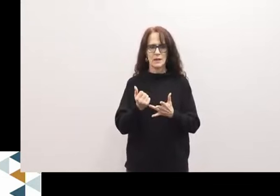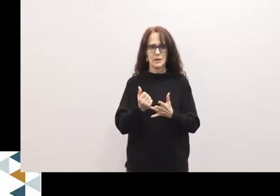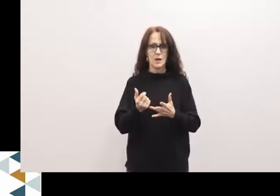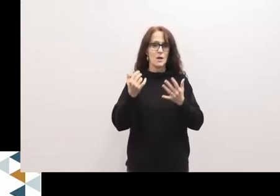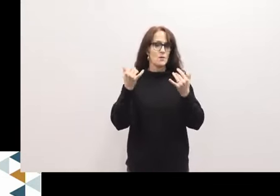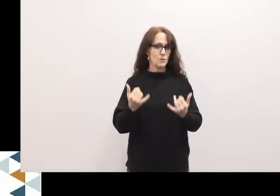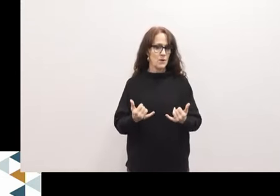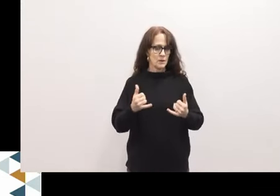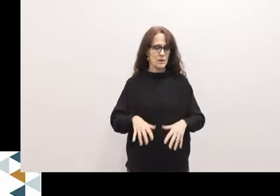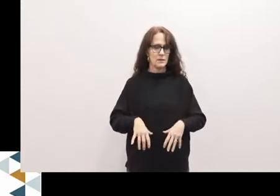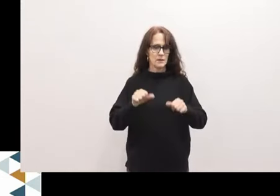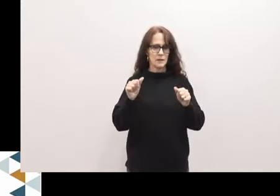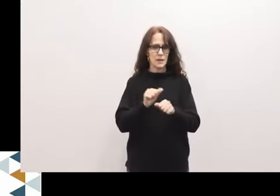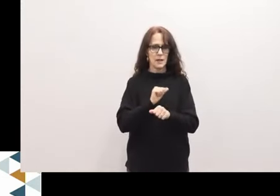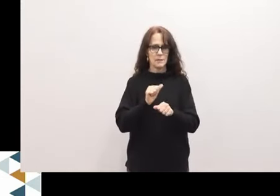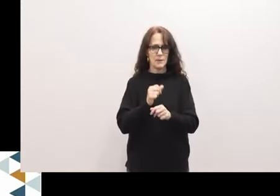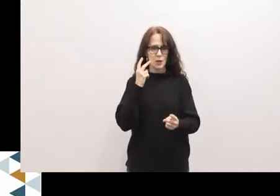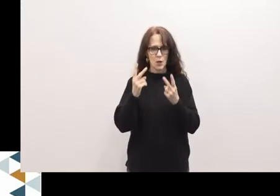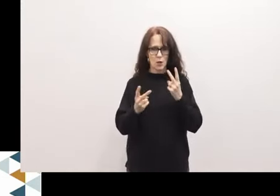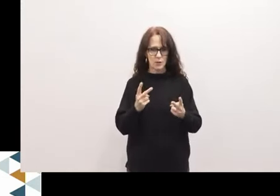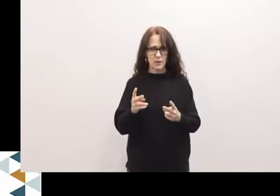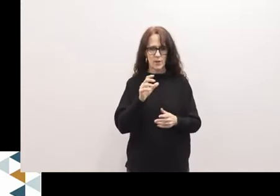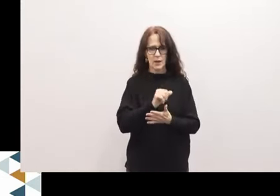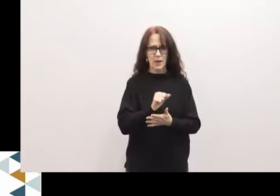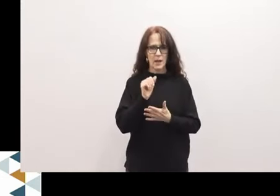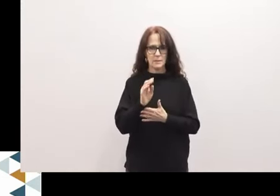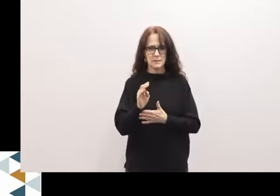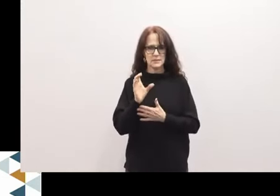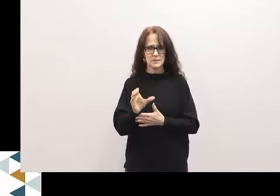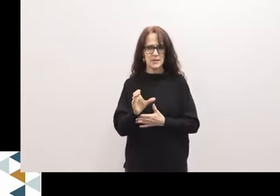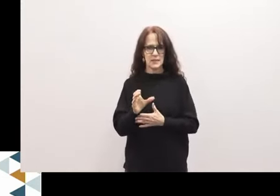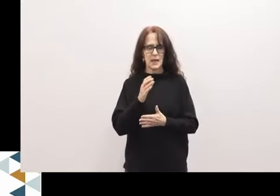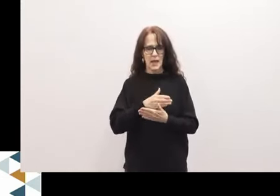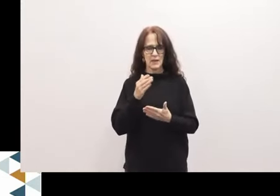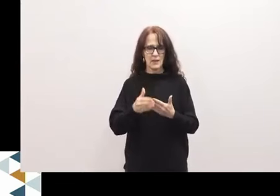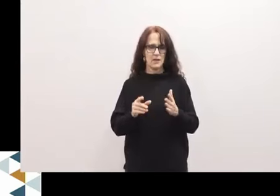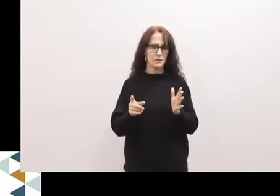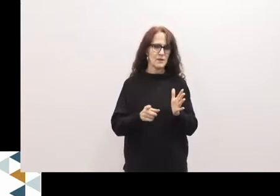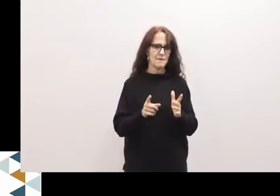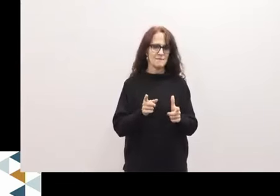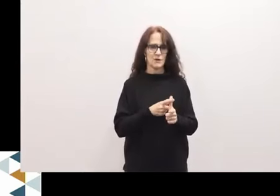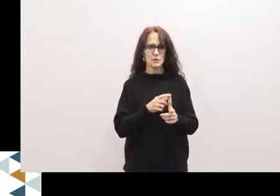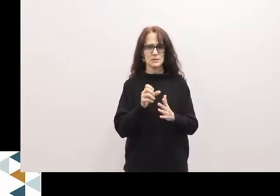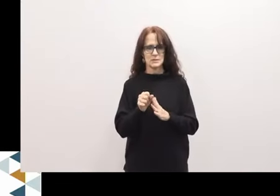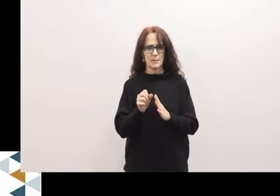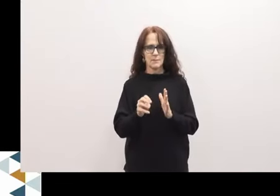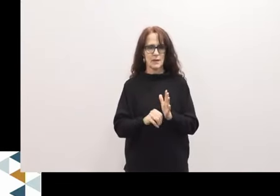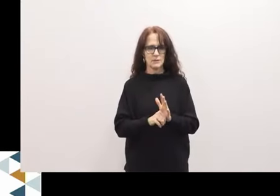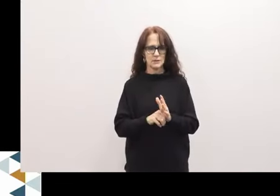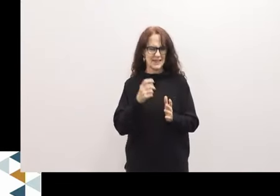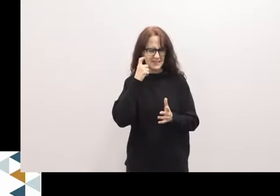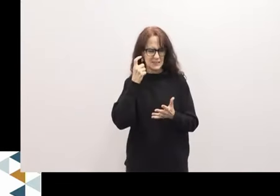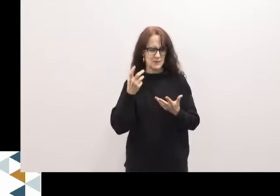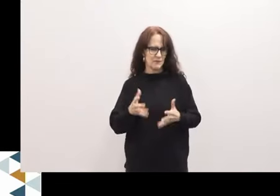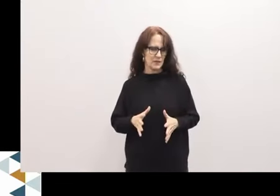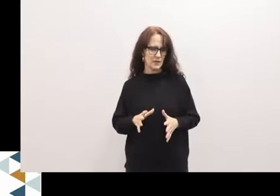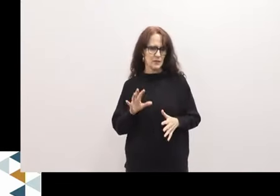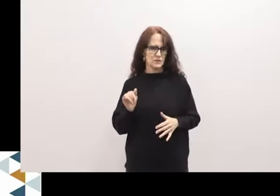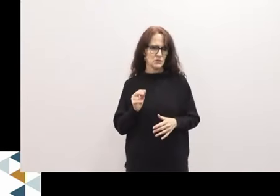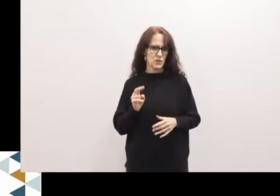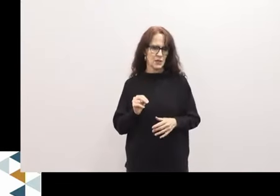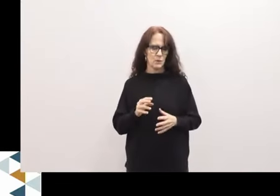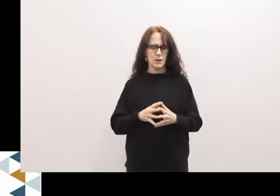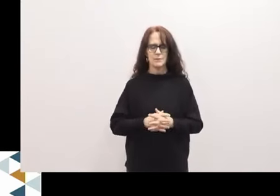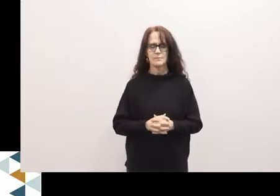currently taking algebra, we will look at their ABC rate at the end of this first semester that just concluded in